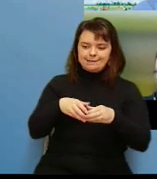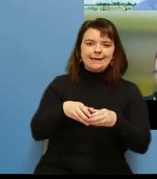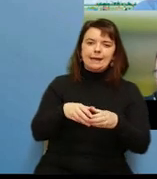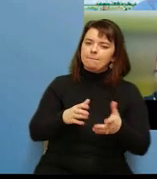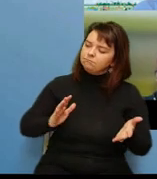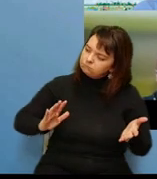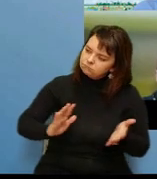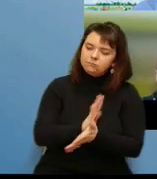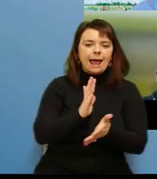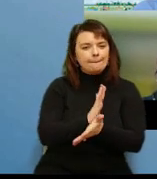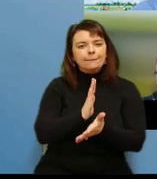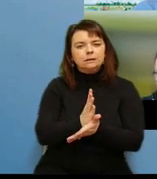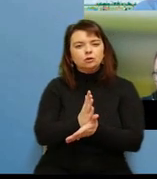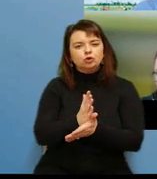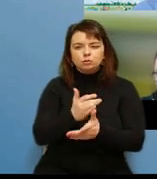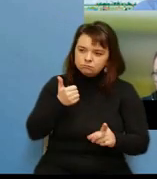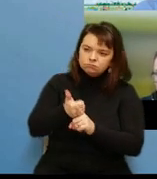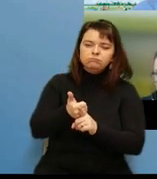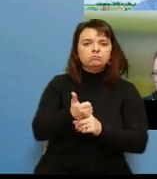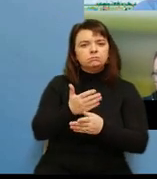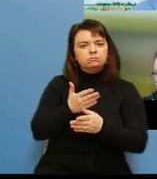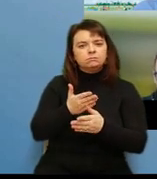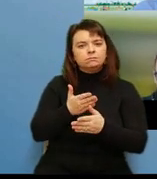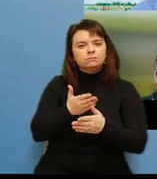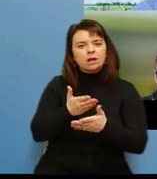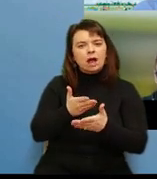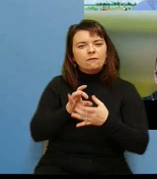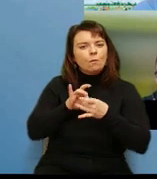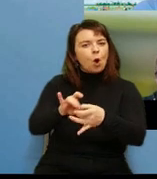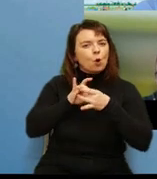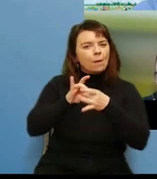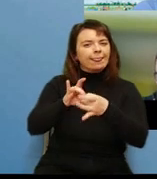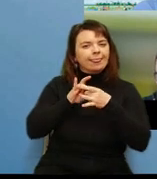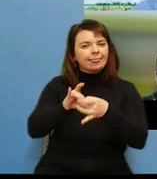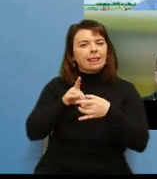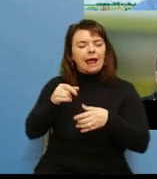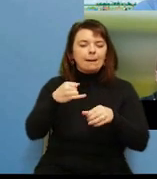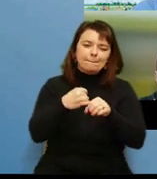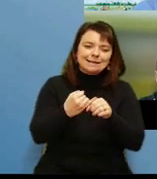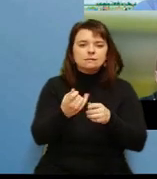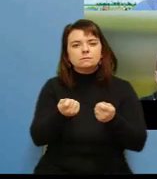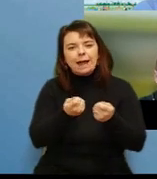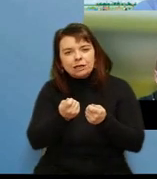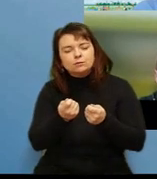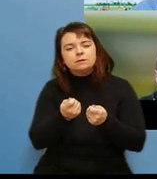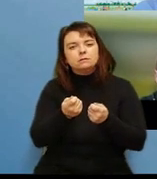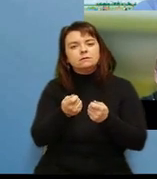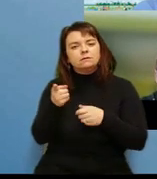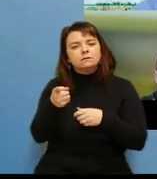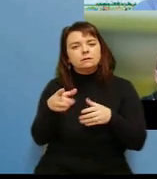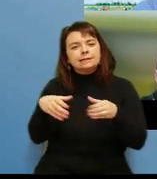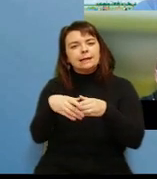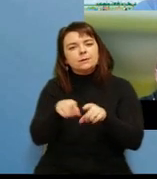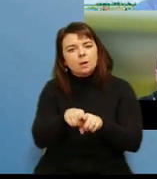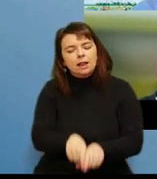events for primary care, and certainly that's something that my team would be really happy to work with you on, and also Michael's team in